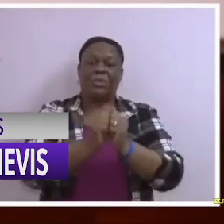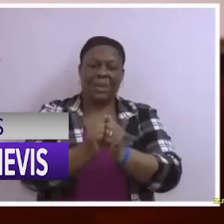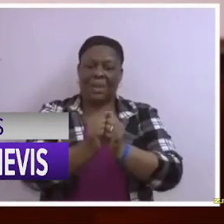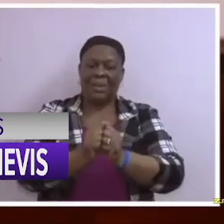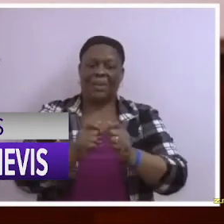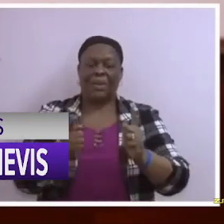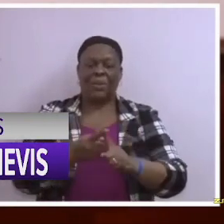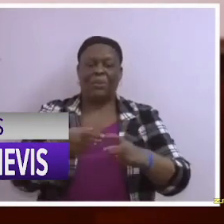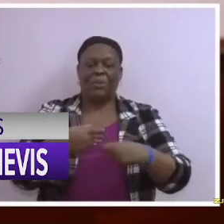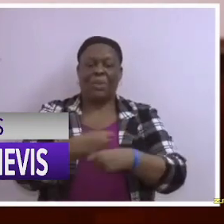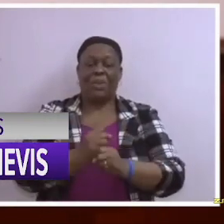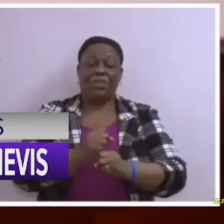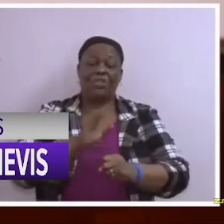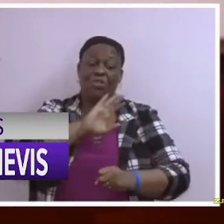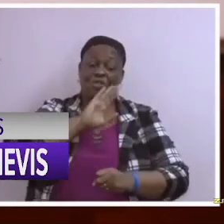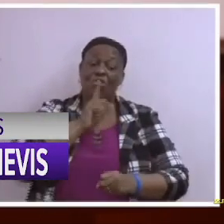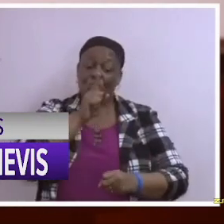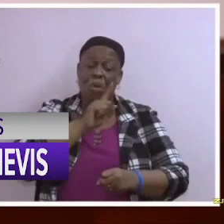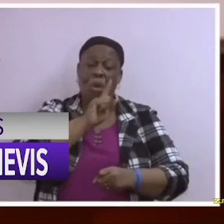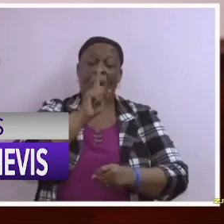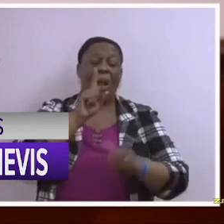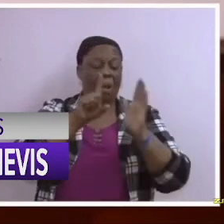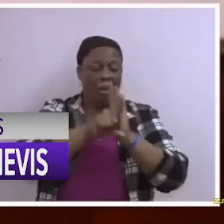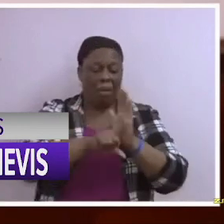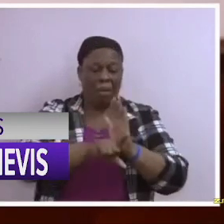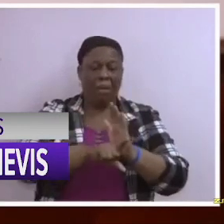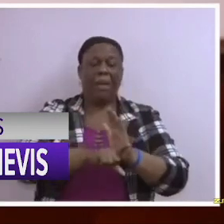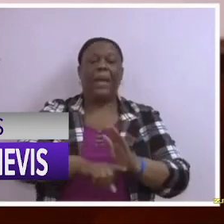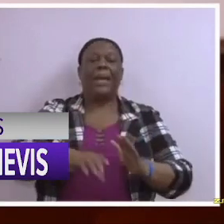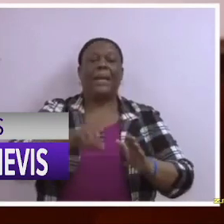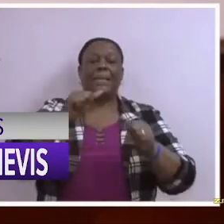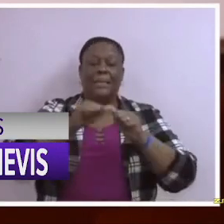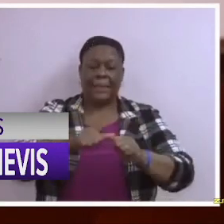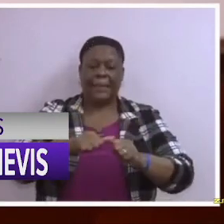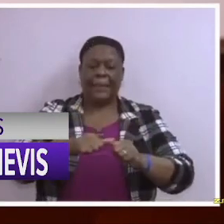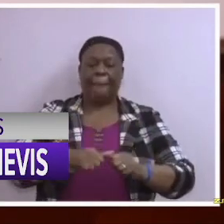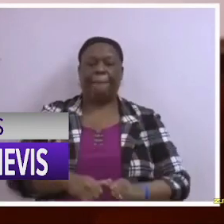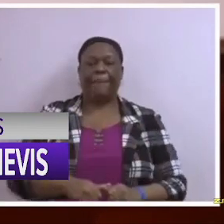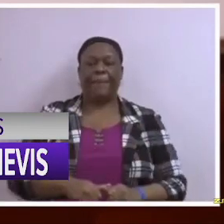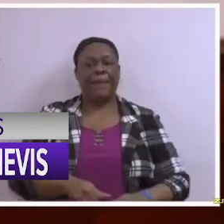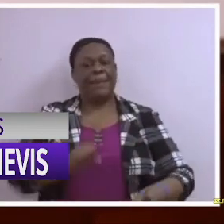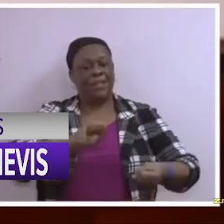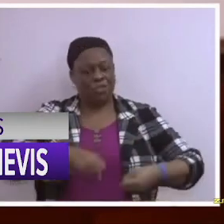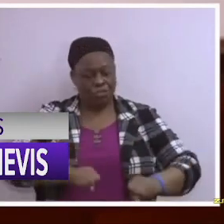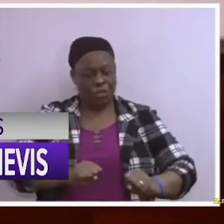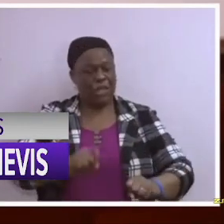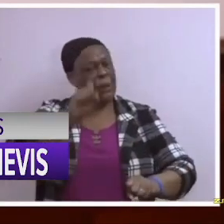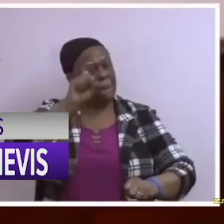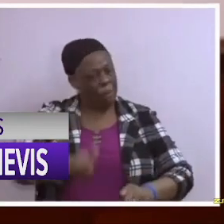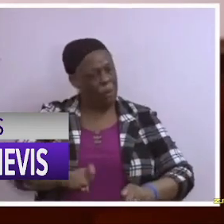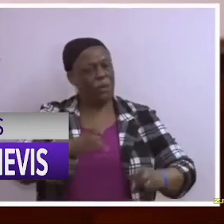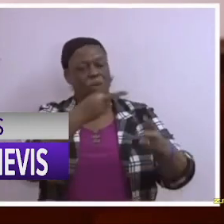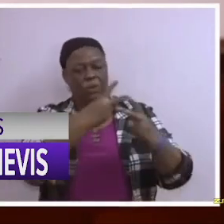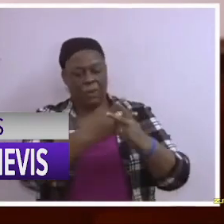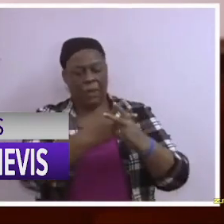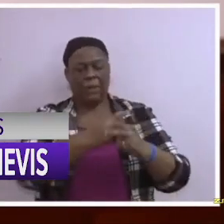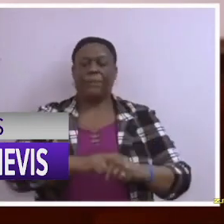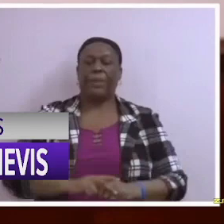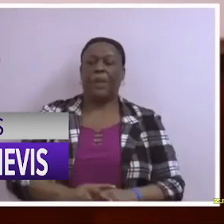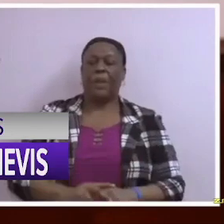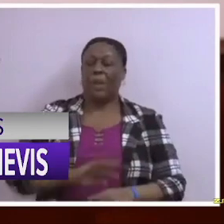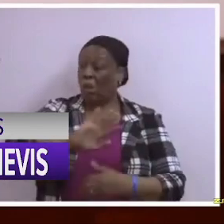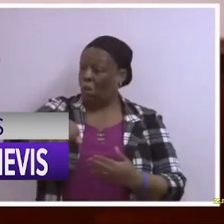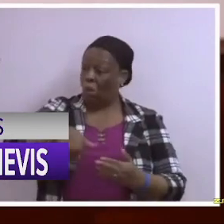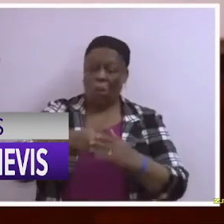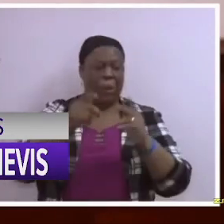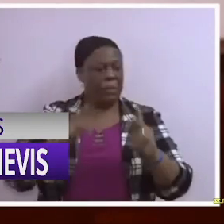to preserve law and order in our Federation. Our streets must remain safe so that the law-abiding citizens and residents of